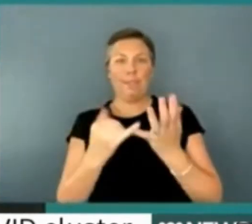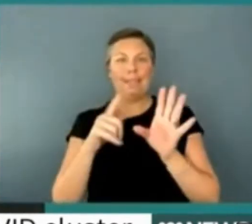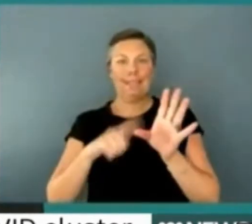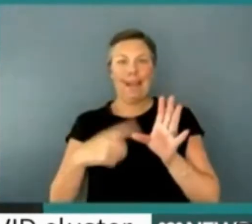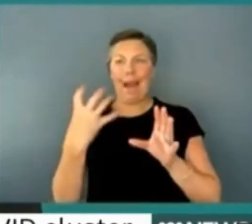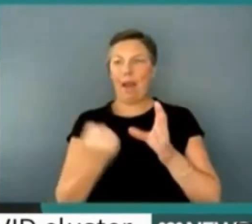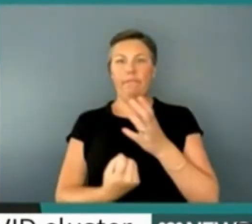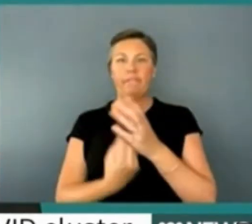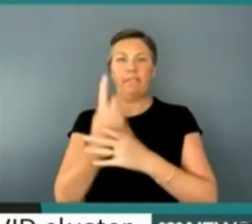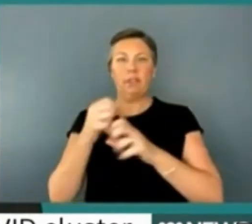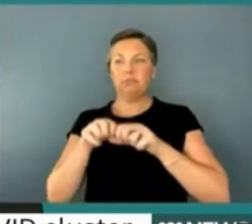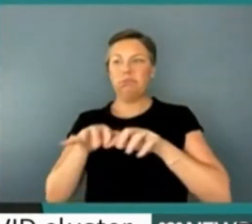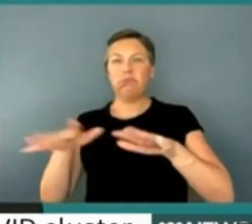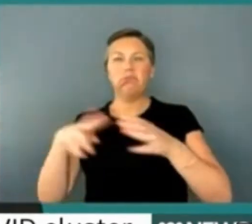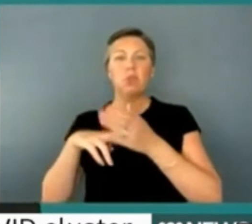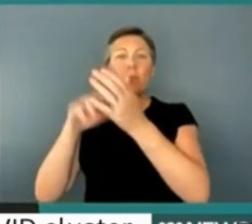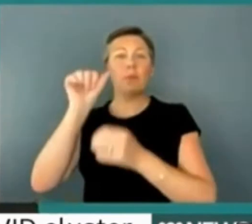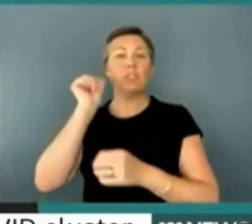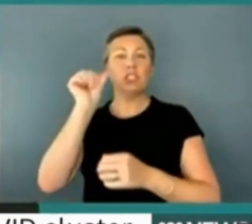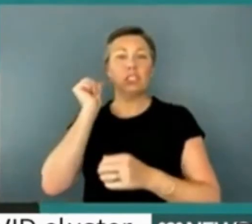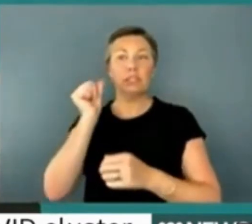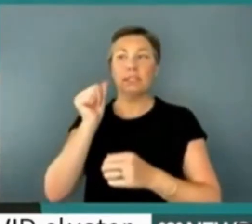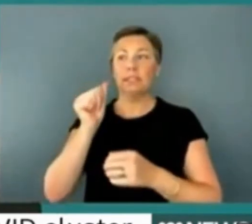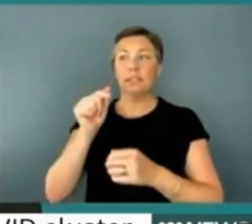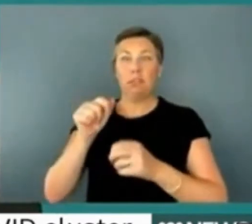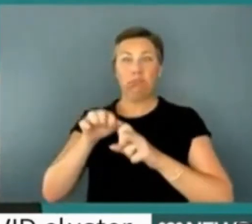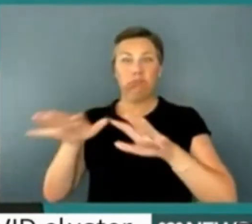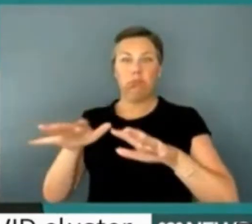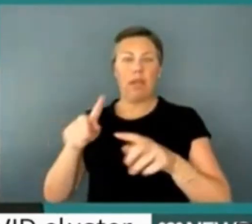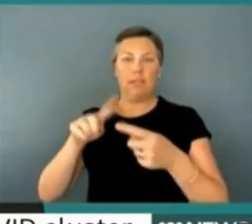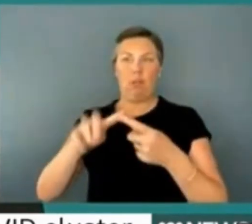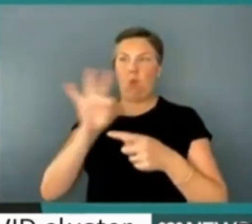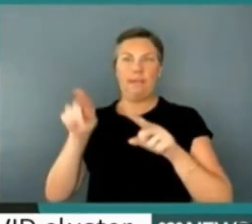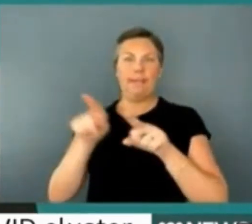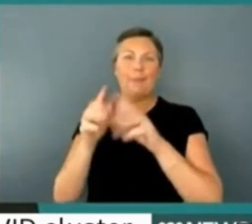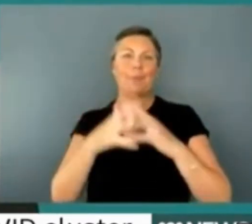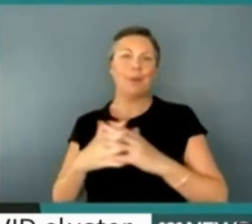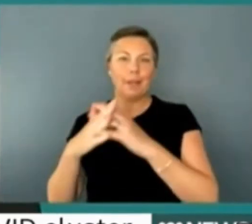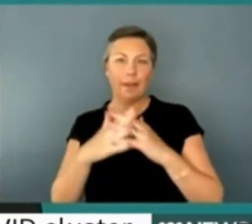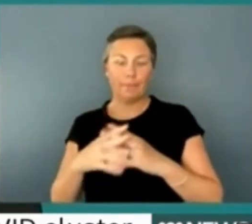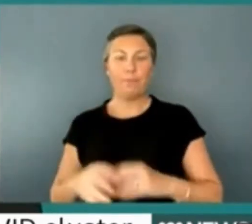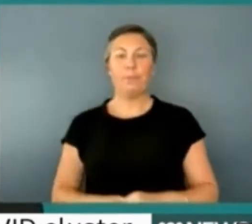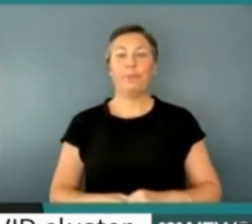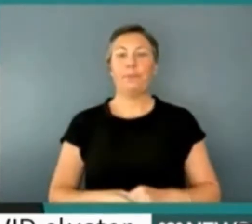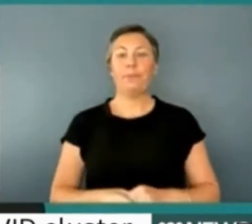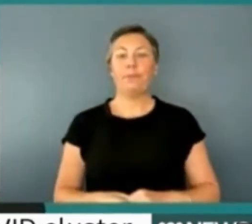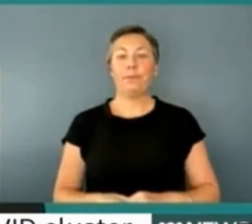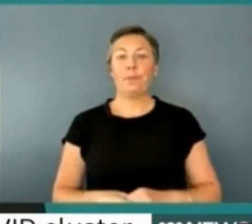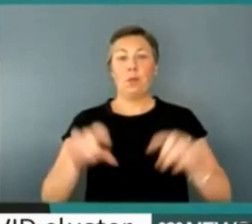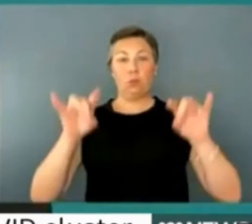in the northern beaches of Sydney. So there were 21 new cases diagnosed in